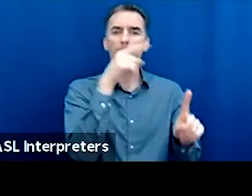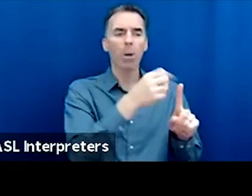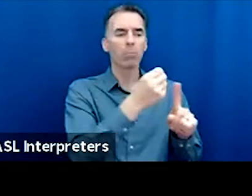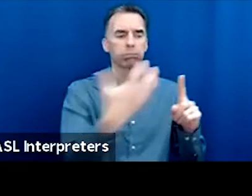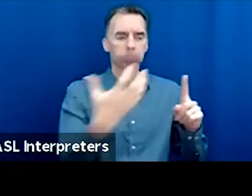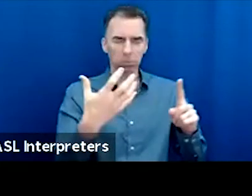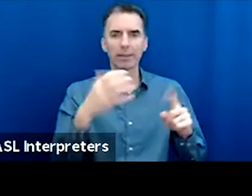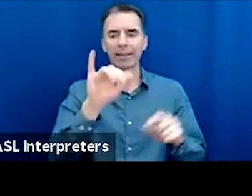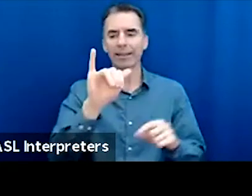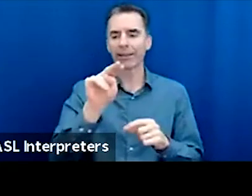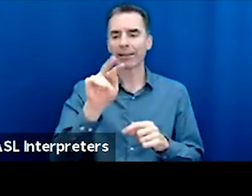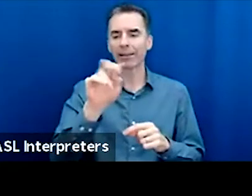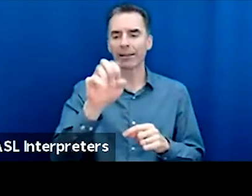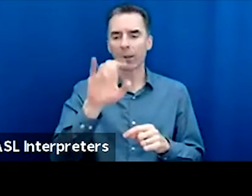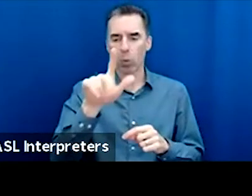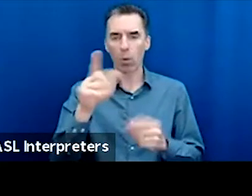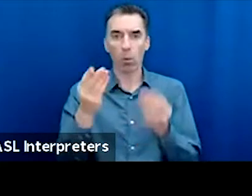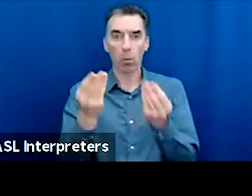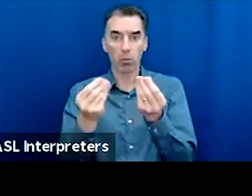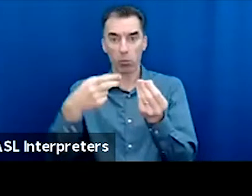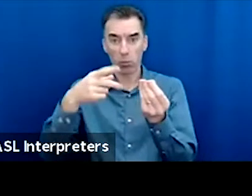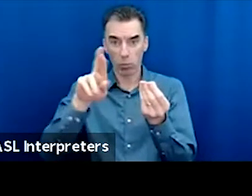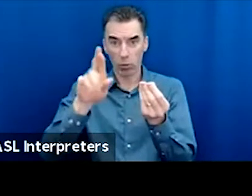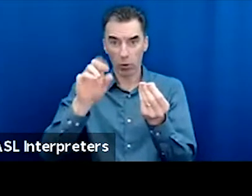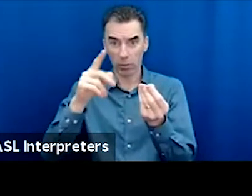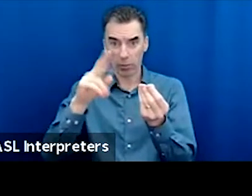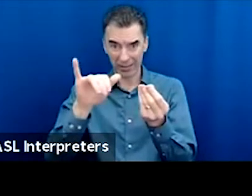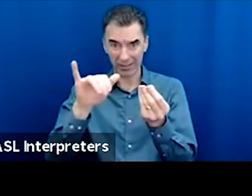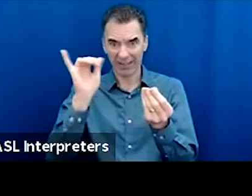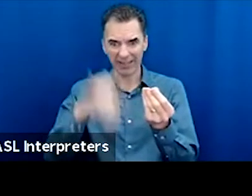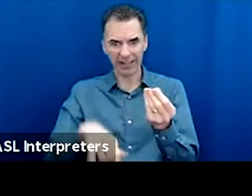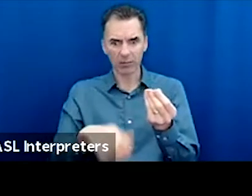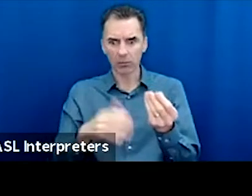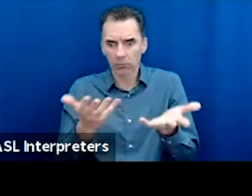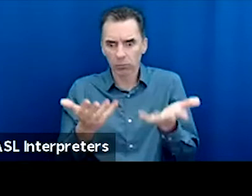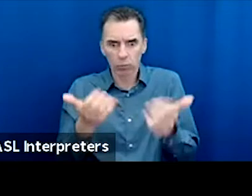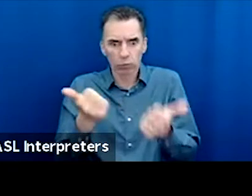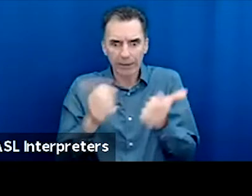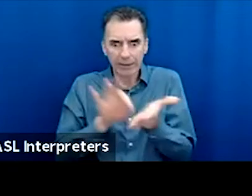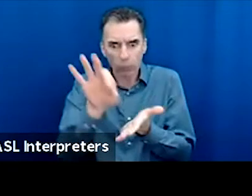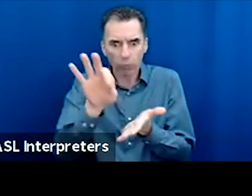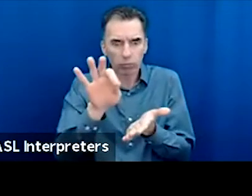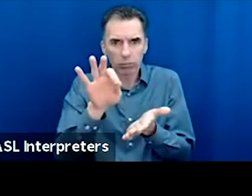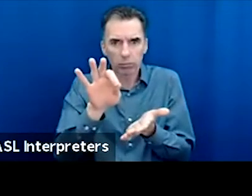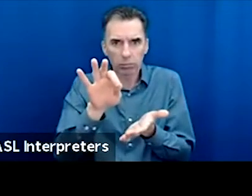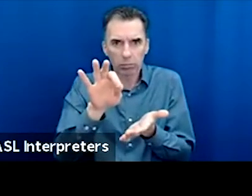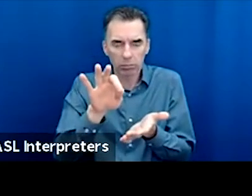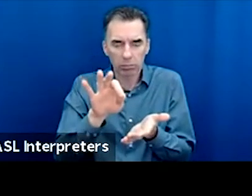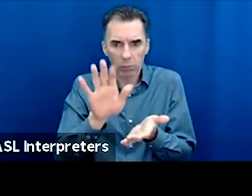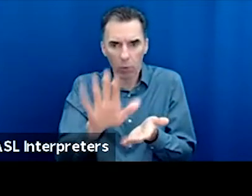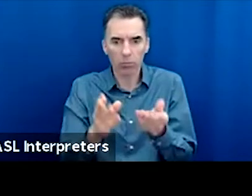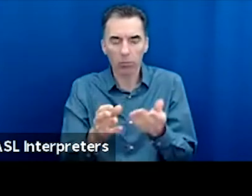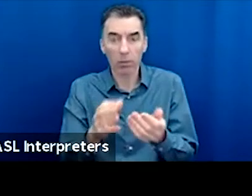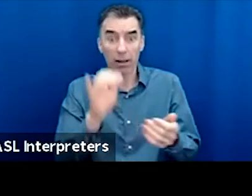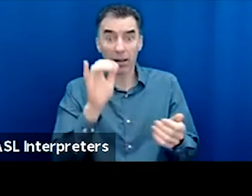intellectual property and what counts as the faculty members' property. That article doesn't